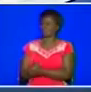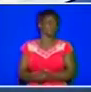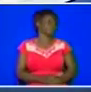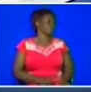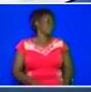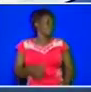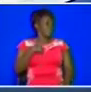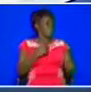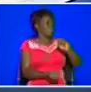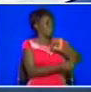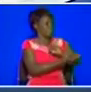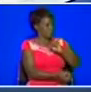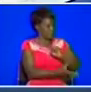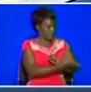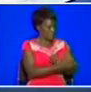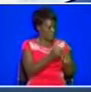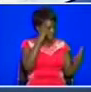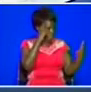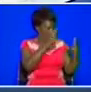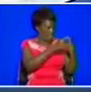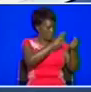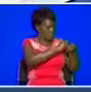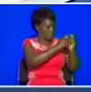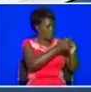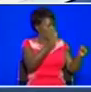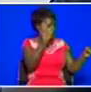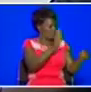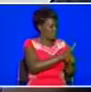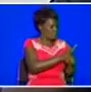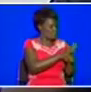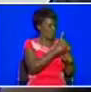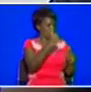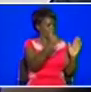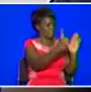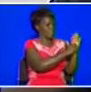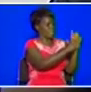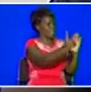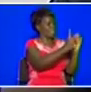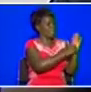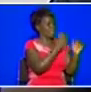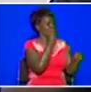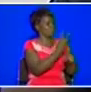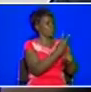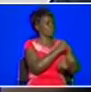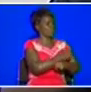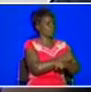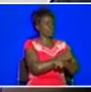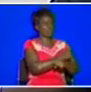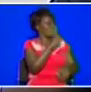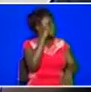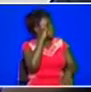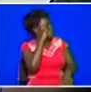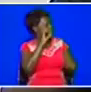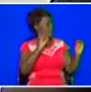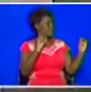Yeah. Our goal is to transition to full-day secondary schooling system. So no boarding schools?